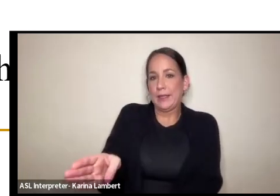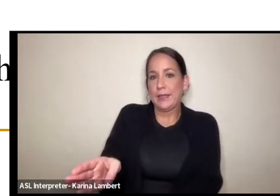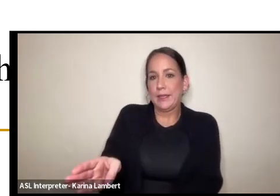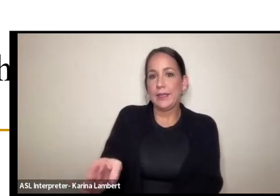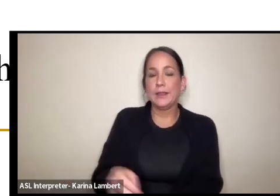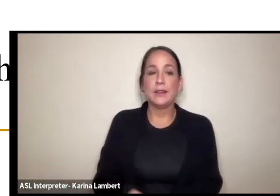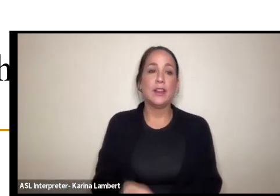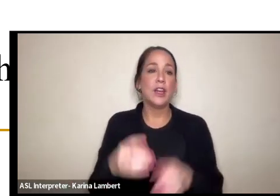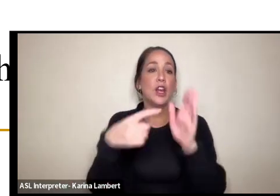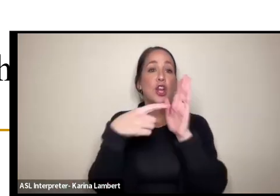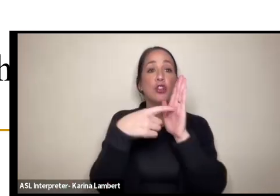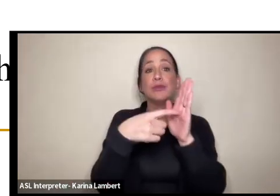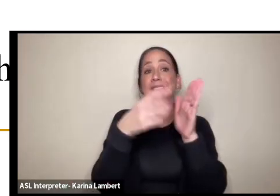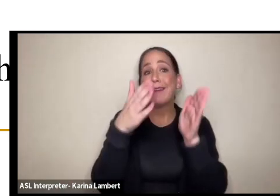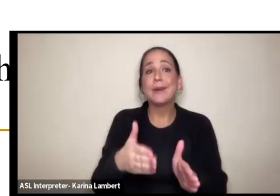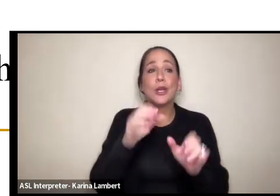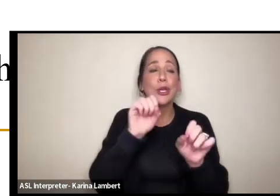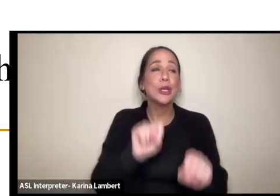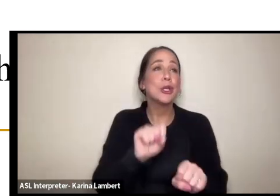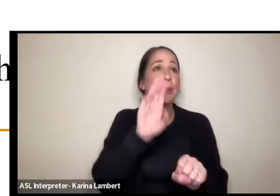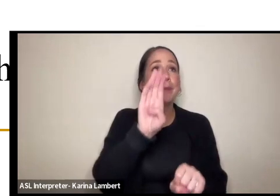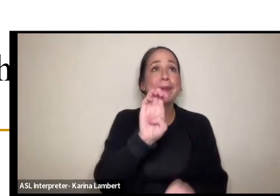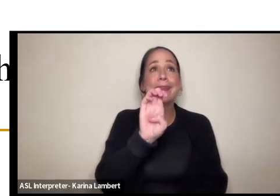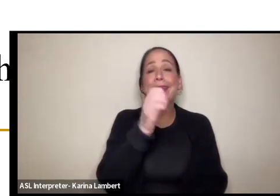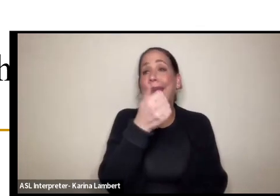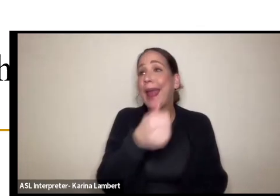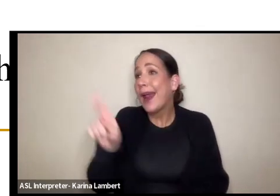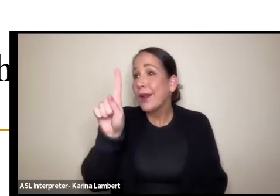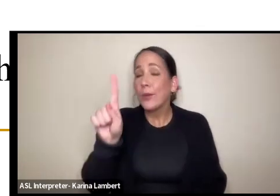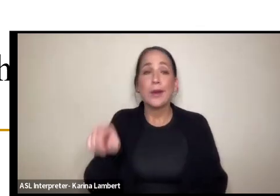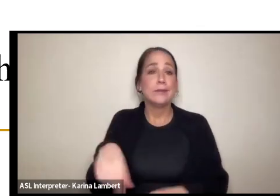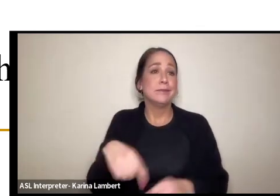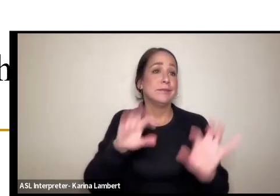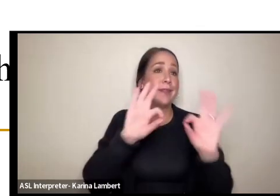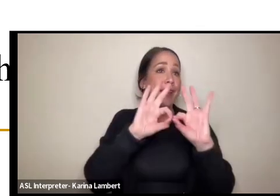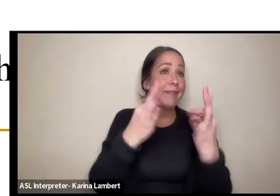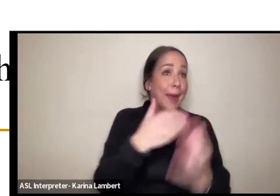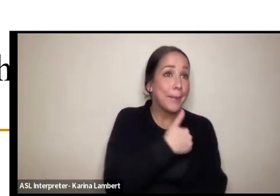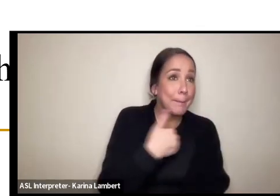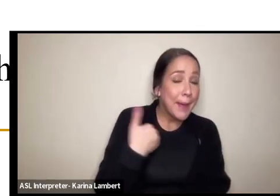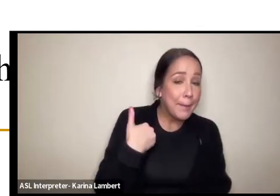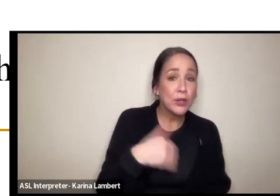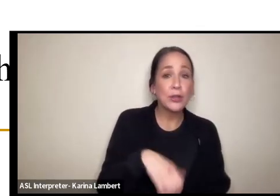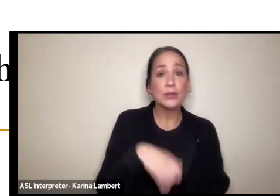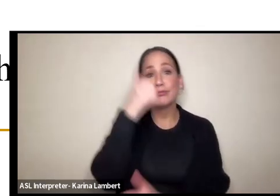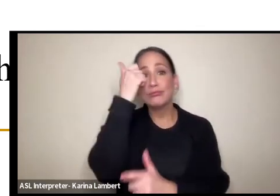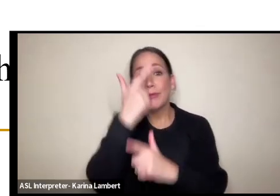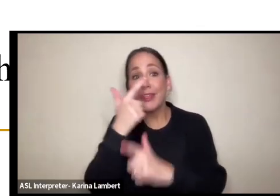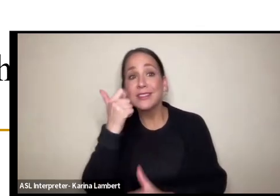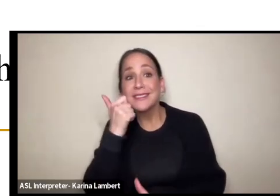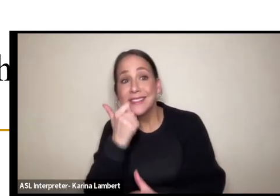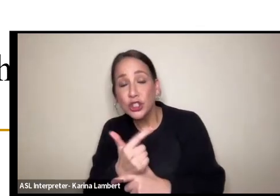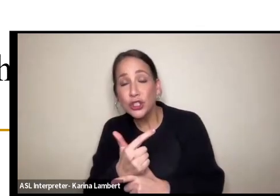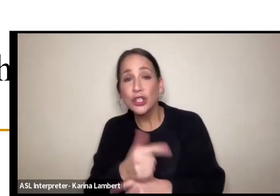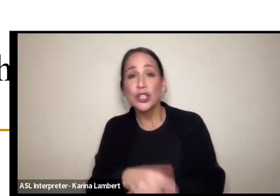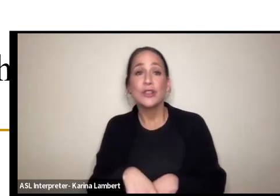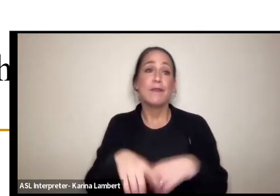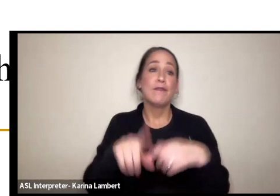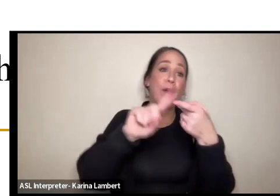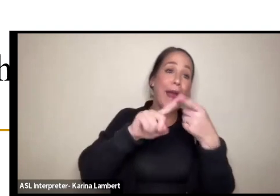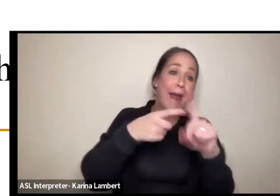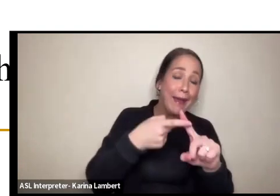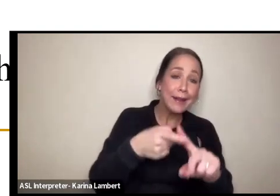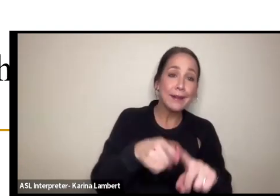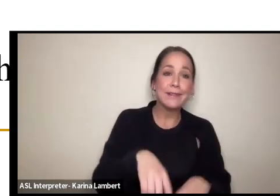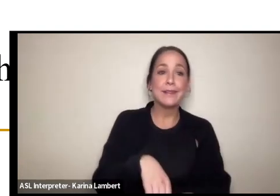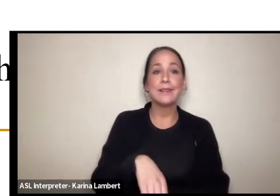you name in your document. It could be a family member, it could be a sibling, it could be a friend, it could be